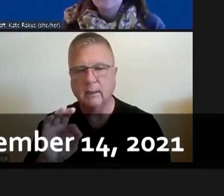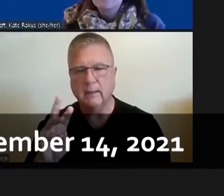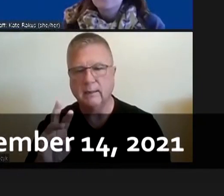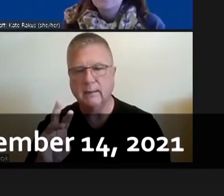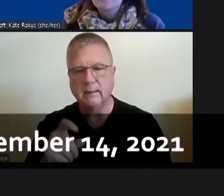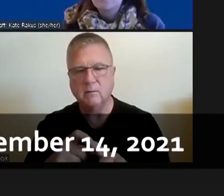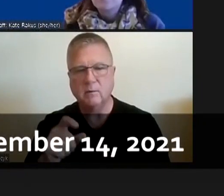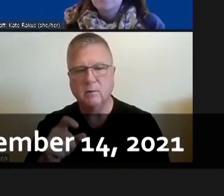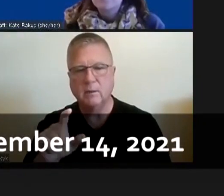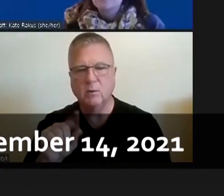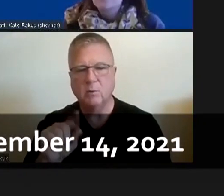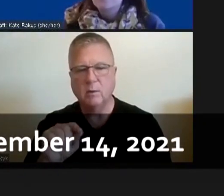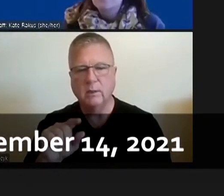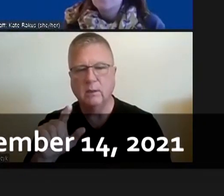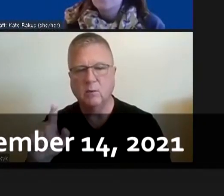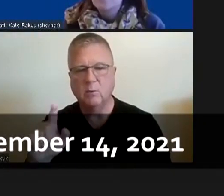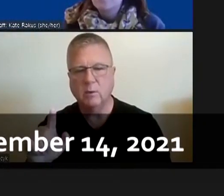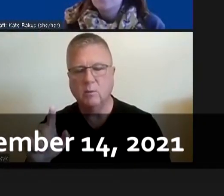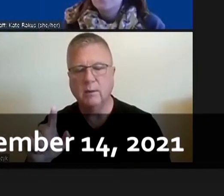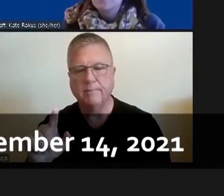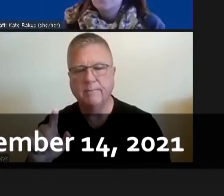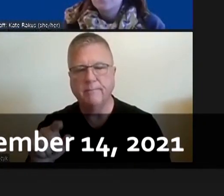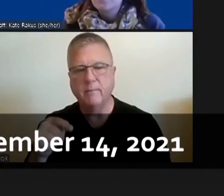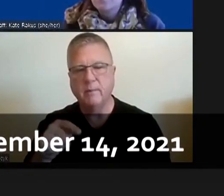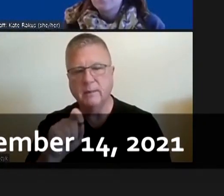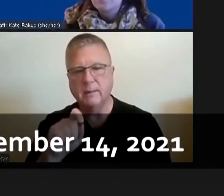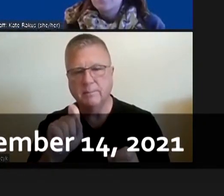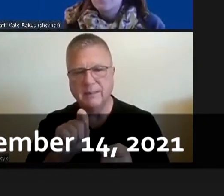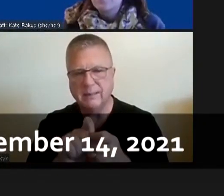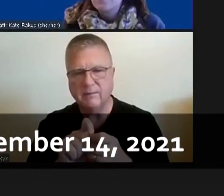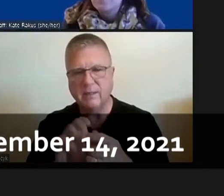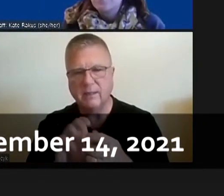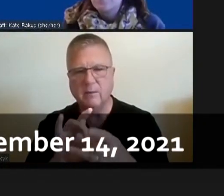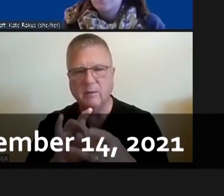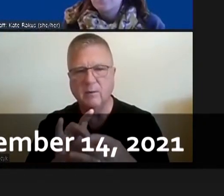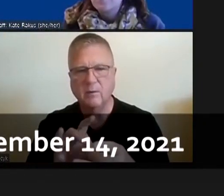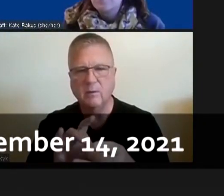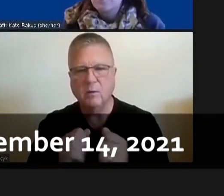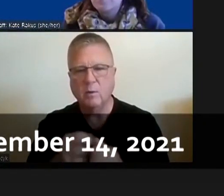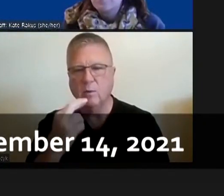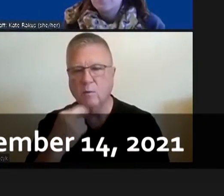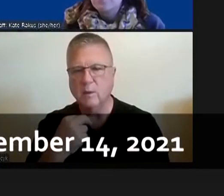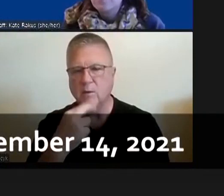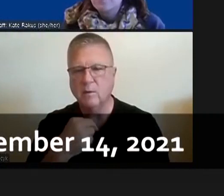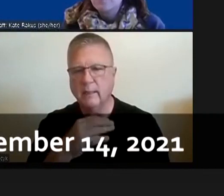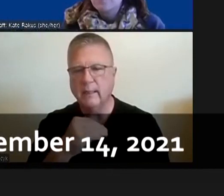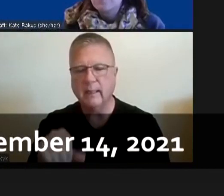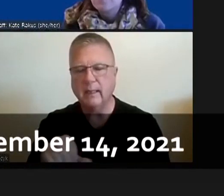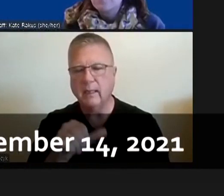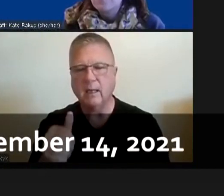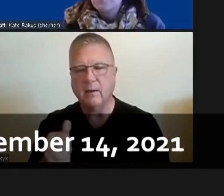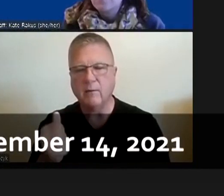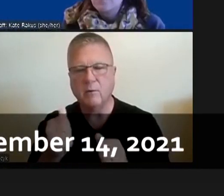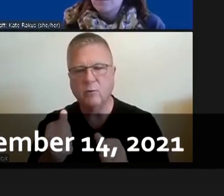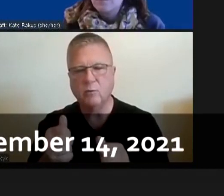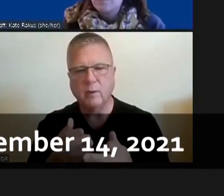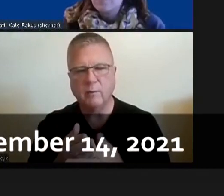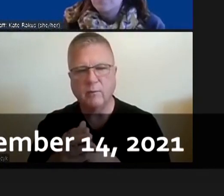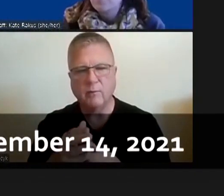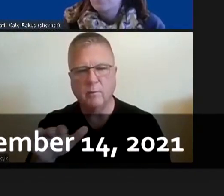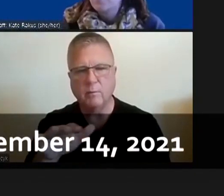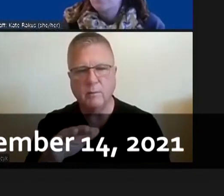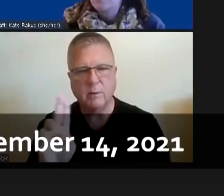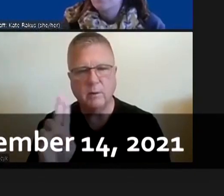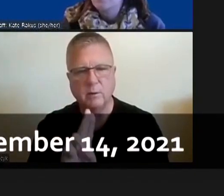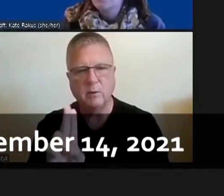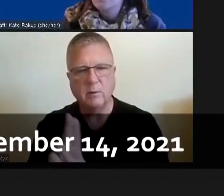2021. This is specifically regarding restaurant and other drive-through uses.